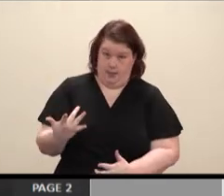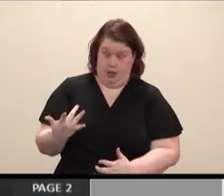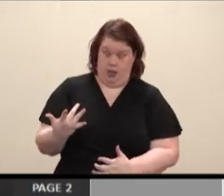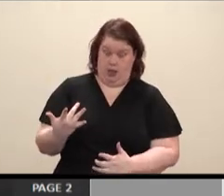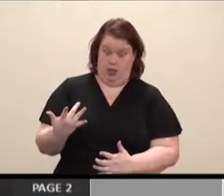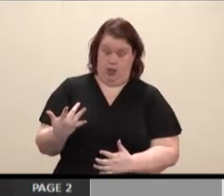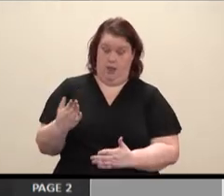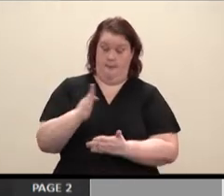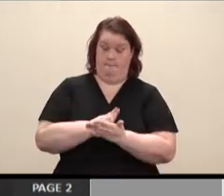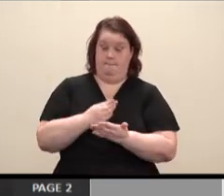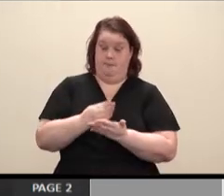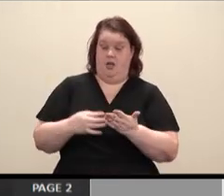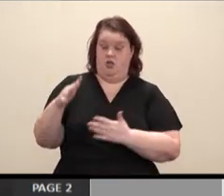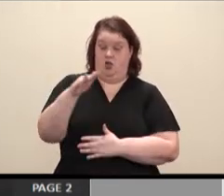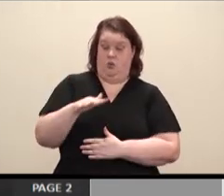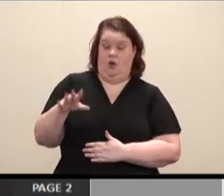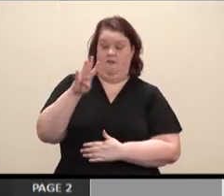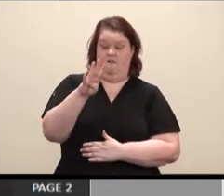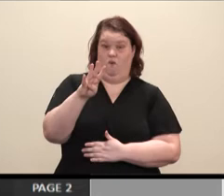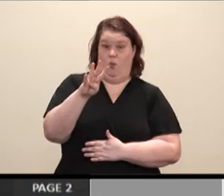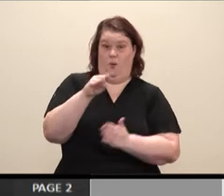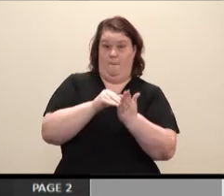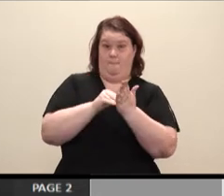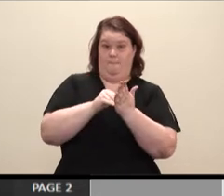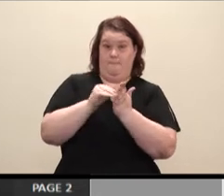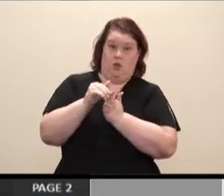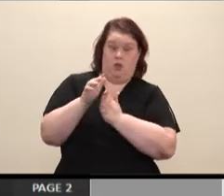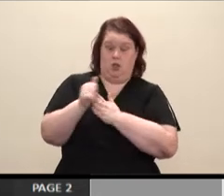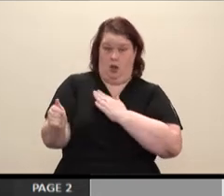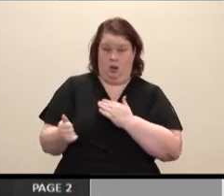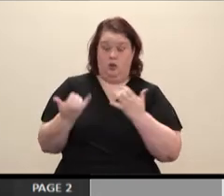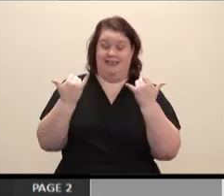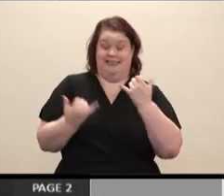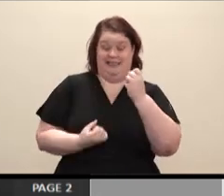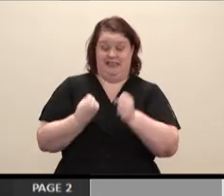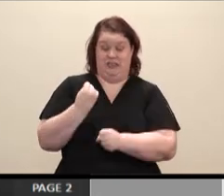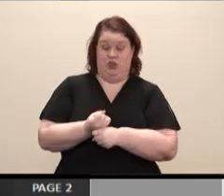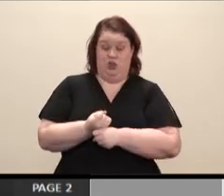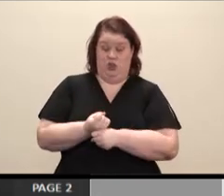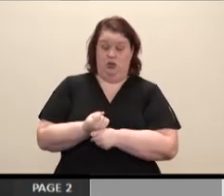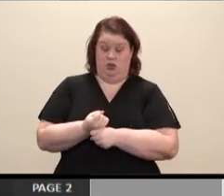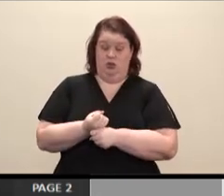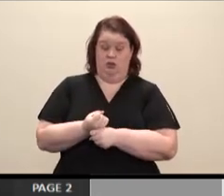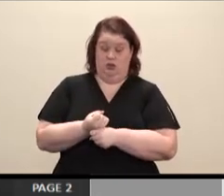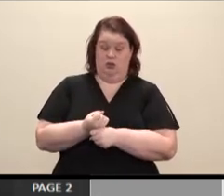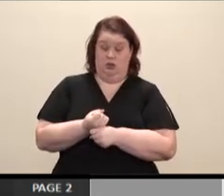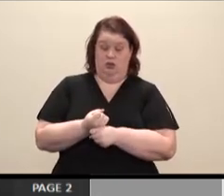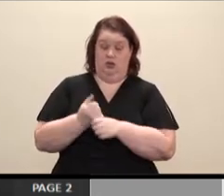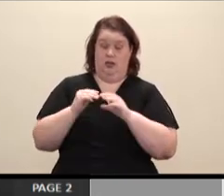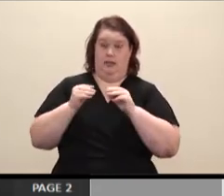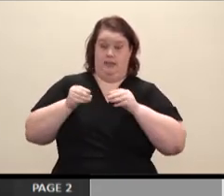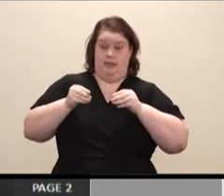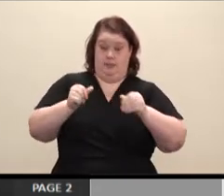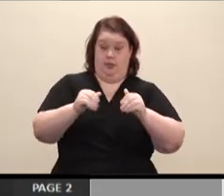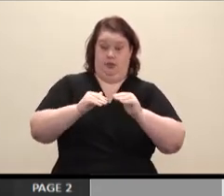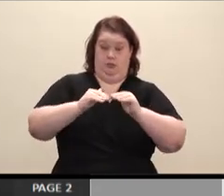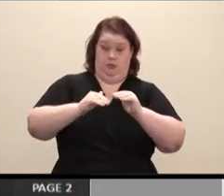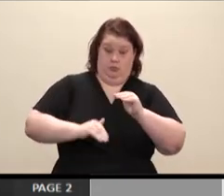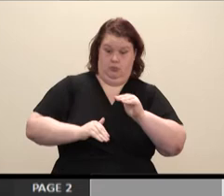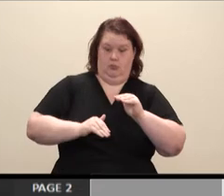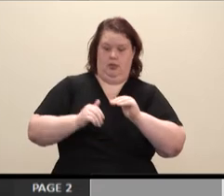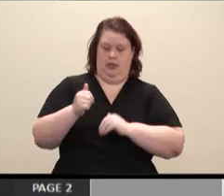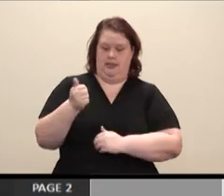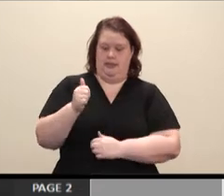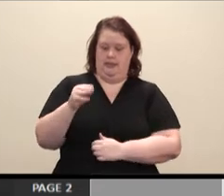the budget somewhere around $4 million. But as you can see, this year we underspent by